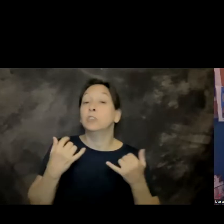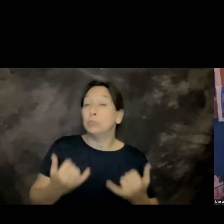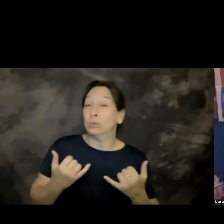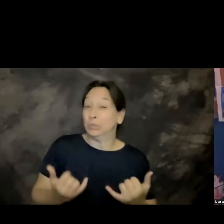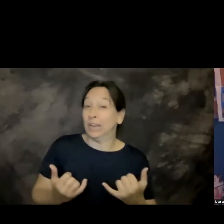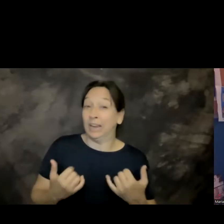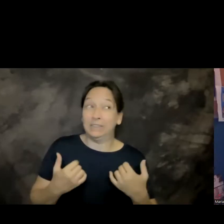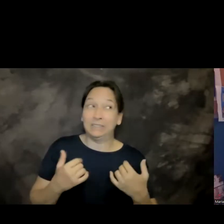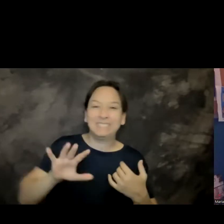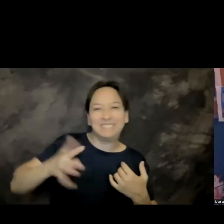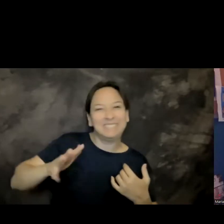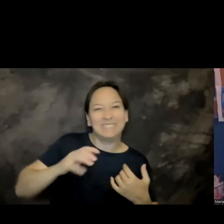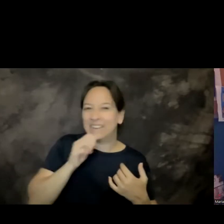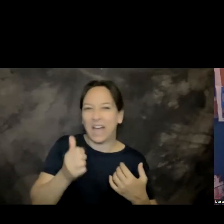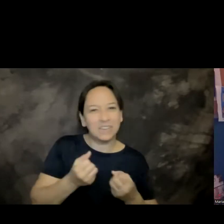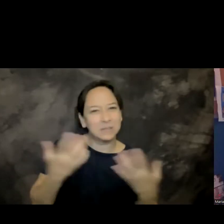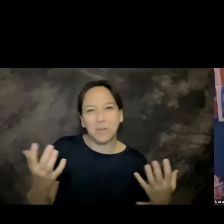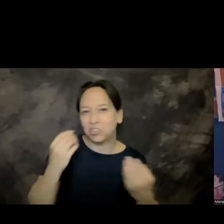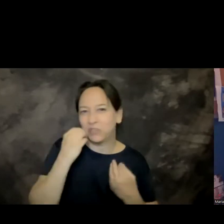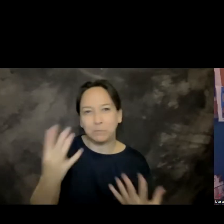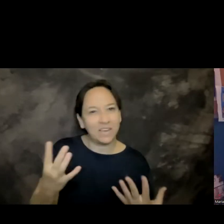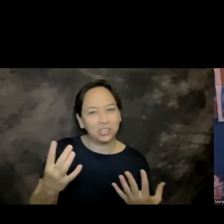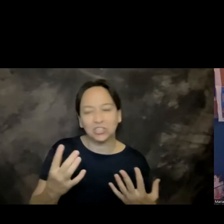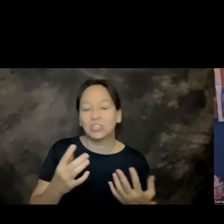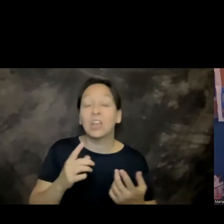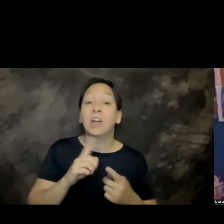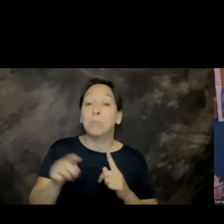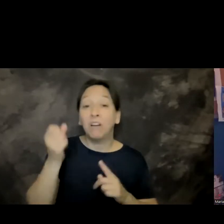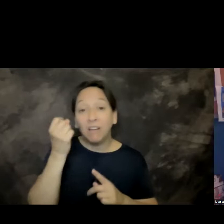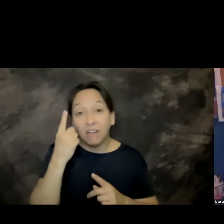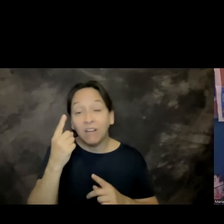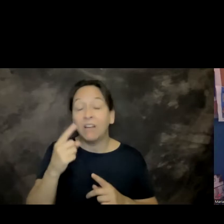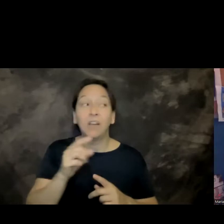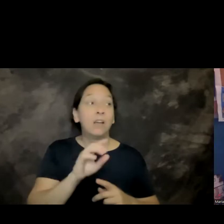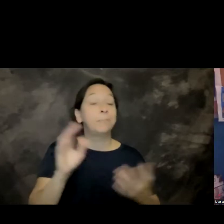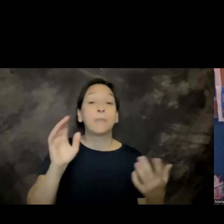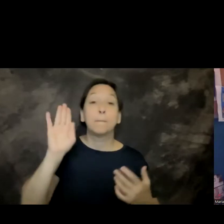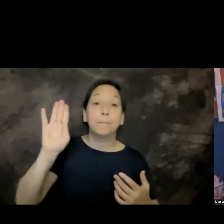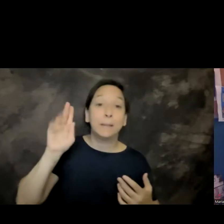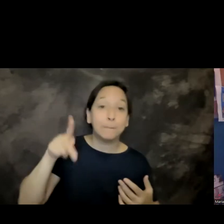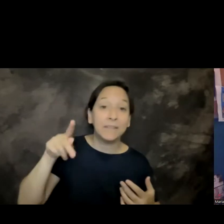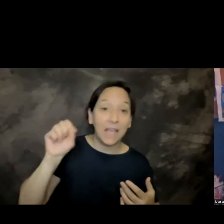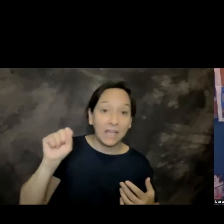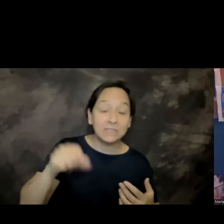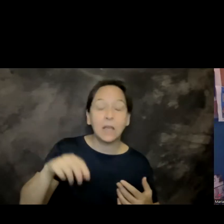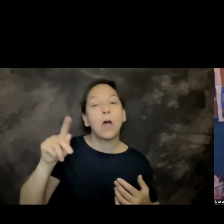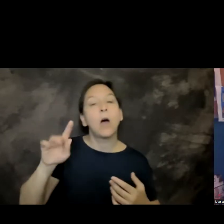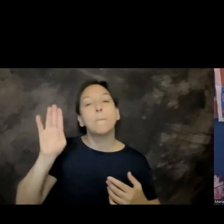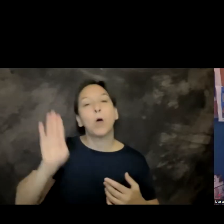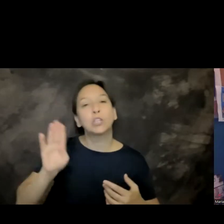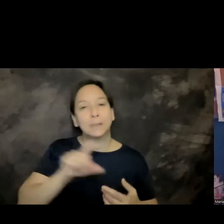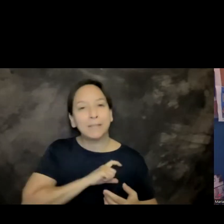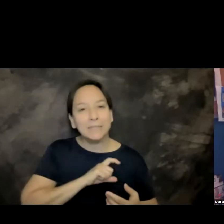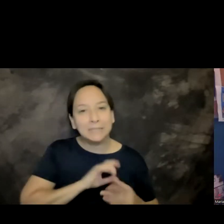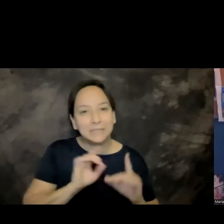information on that as we want to be able to, but please know that between BPS, Boston Police Department, our